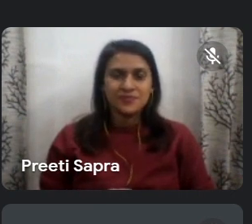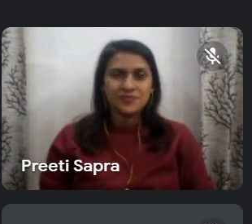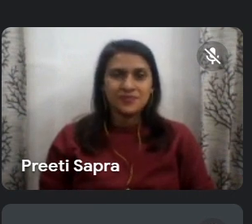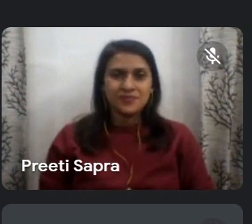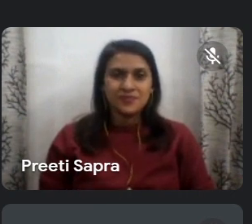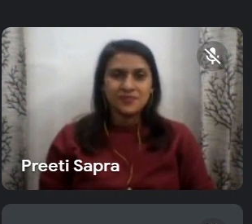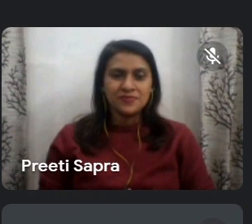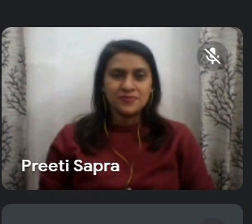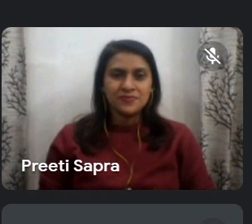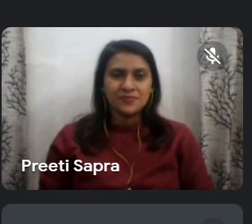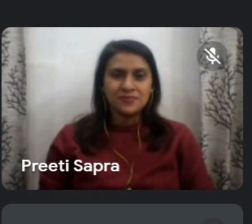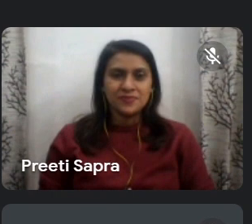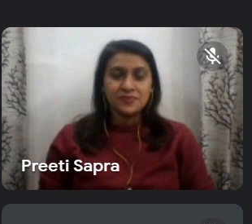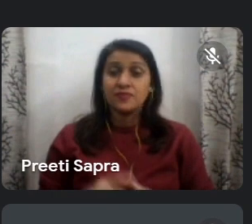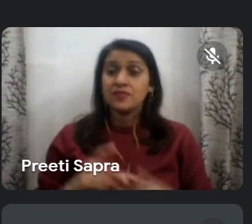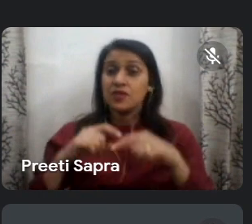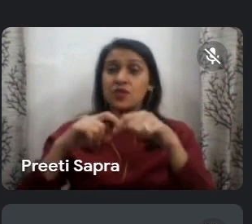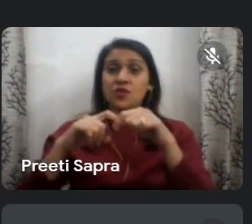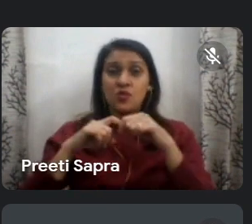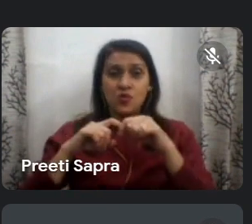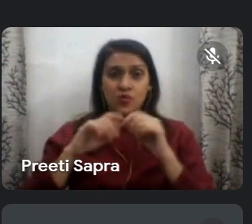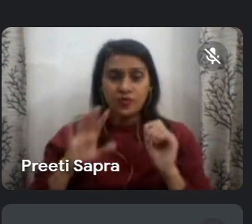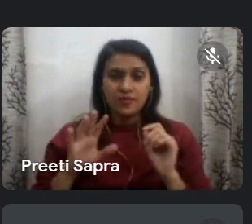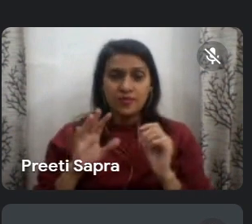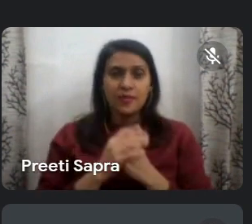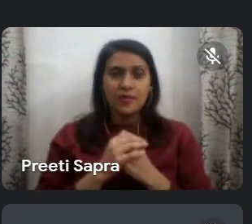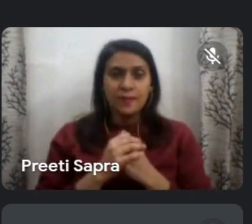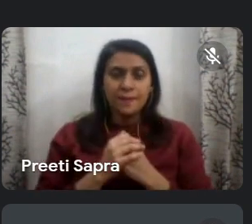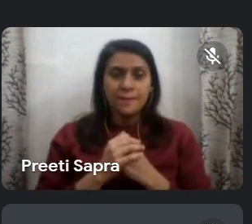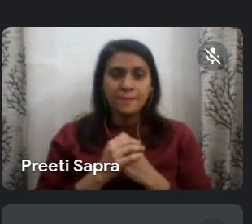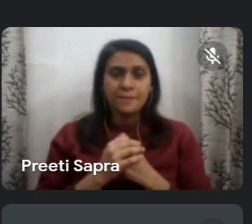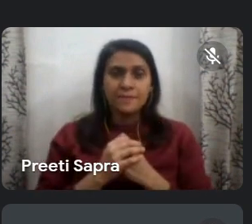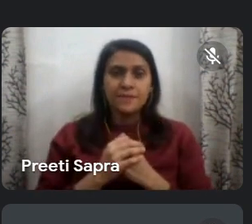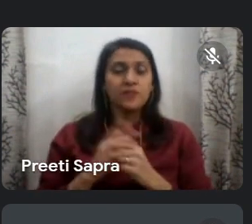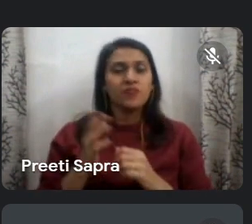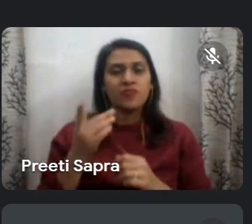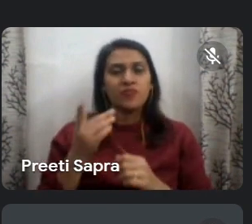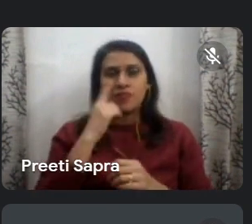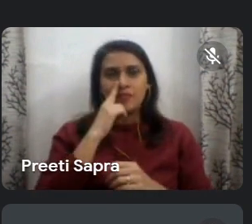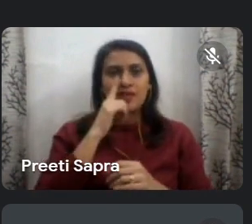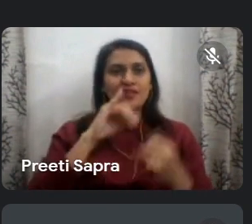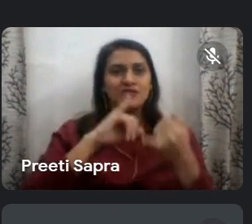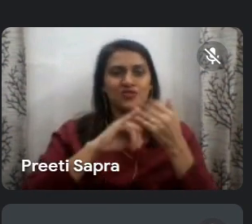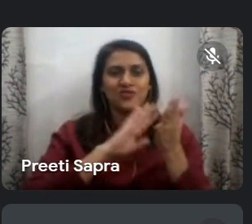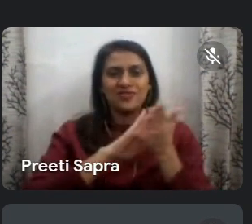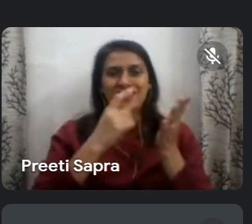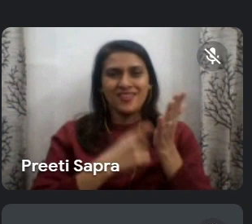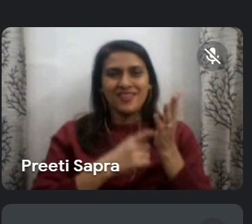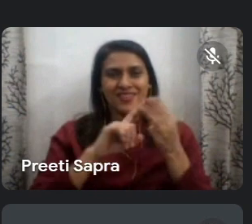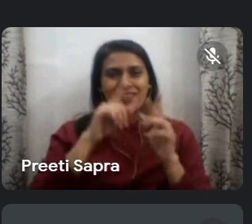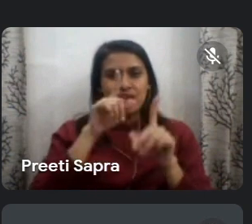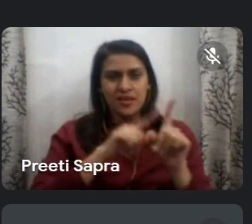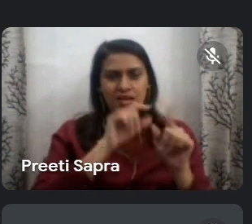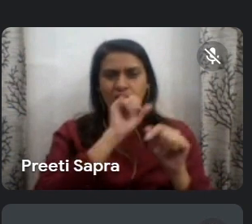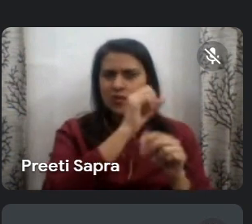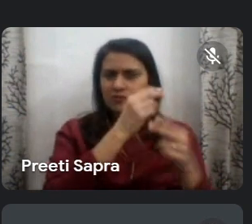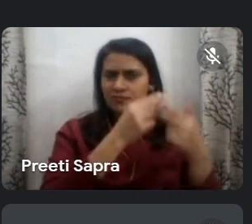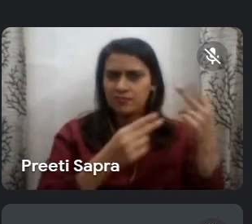uh, question, but as like Shreya said, I would just like to add from my own perspective